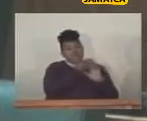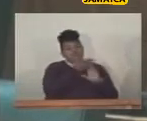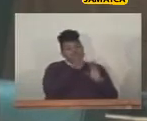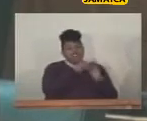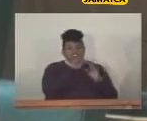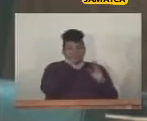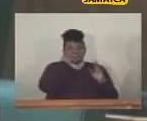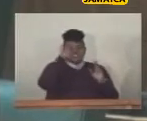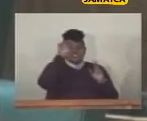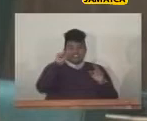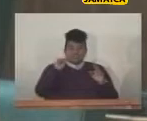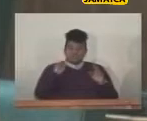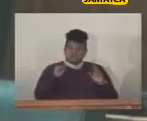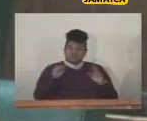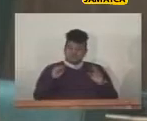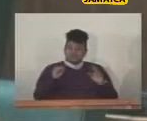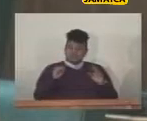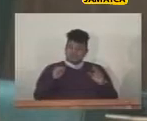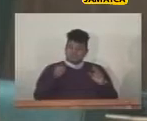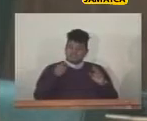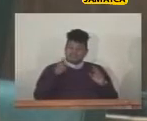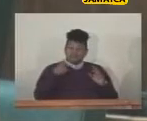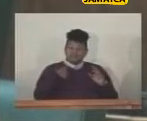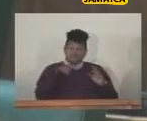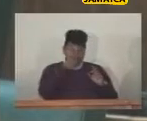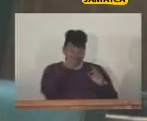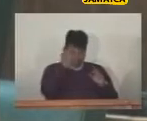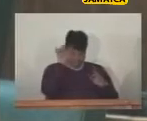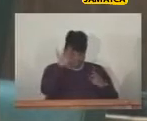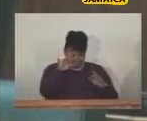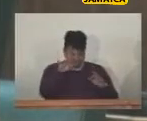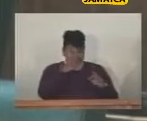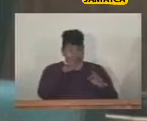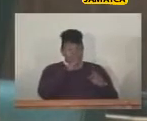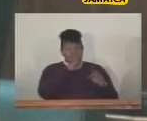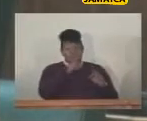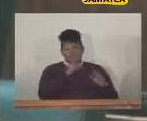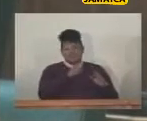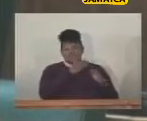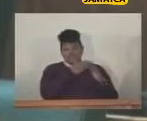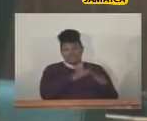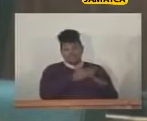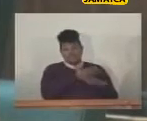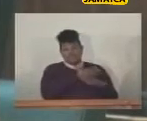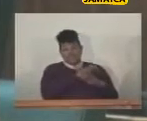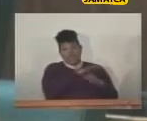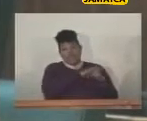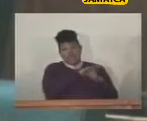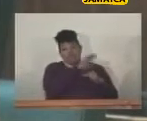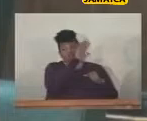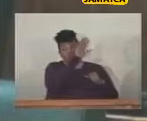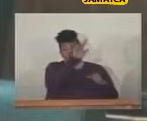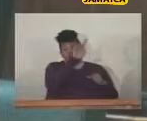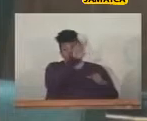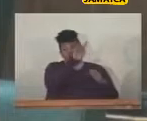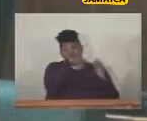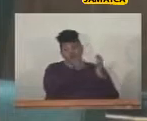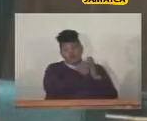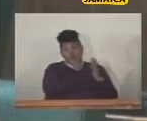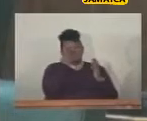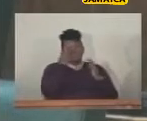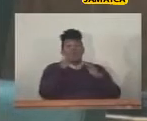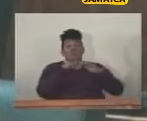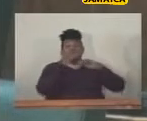James. So let me note, Mr. President, divisions within Area 5 conducted a 24-hour blitz which saw